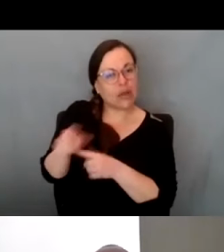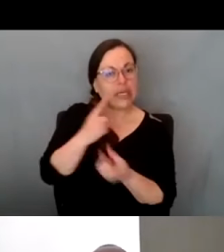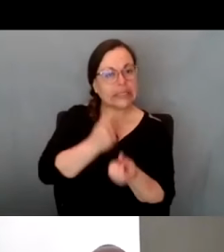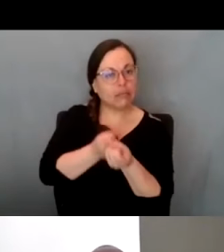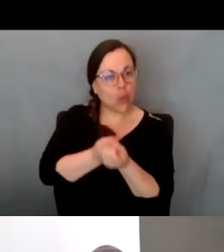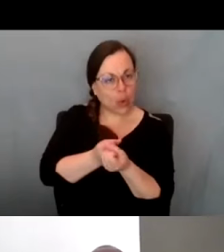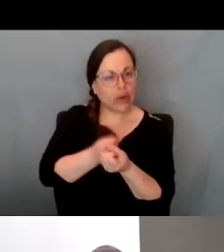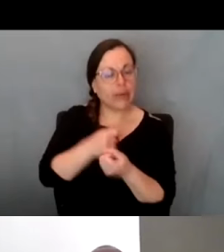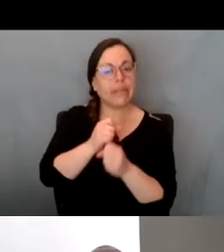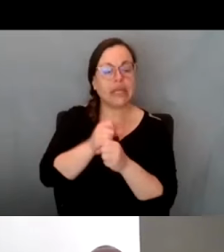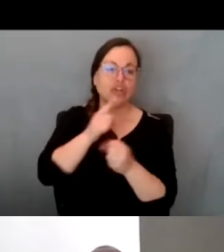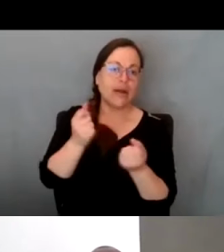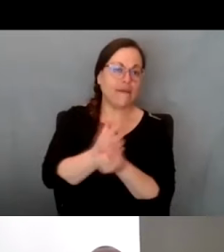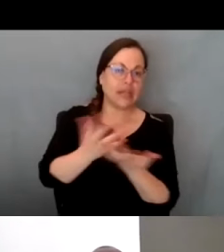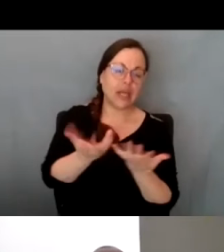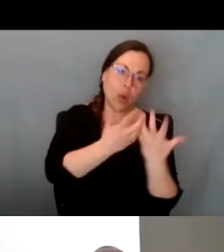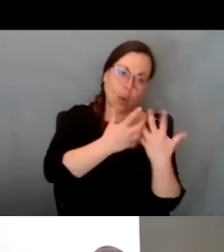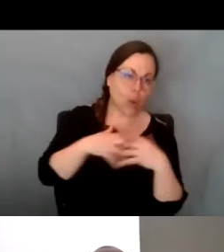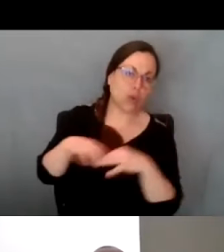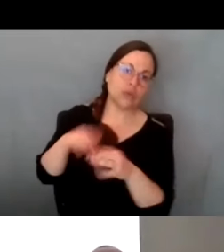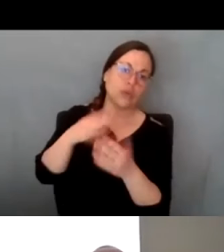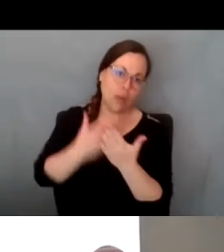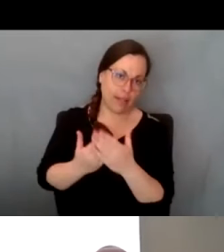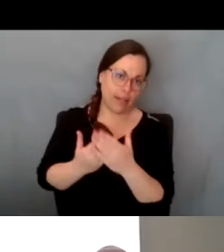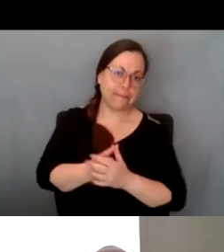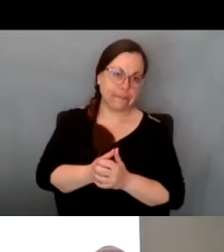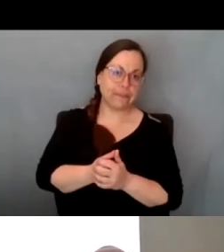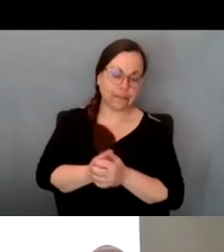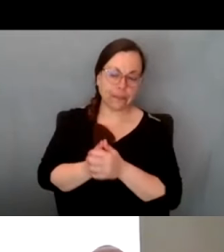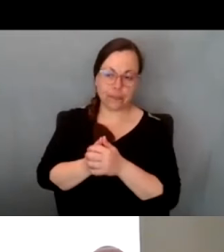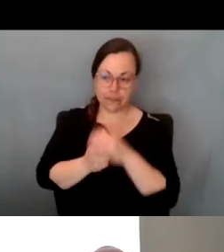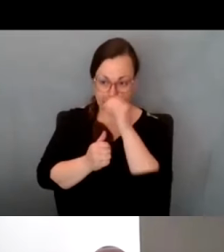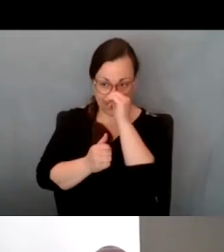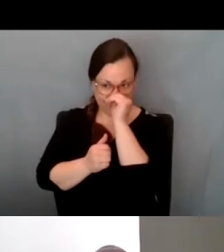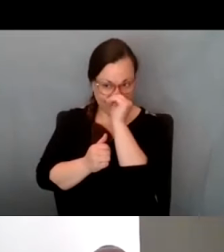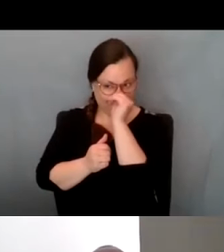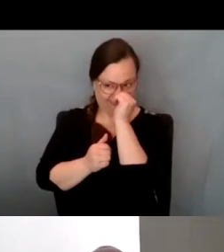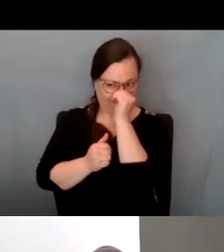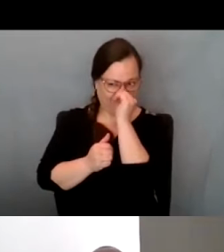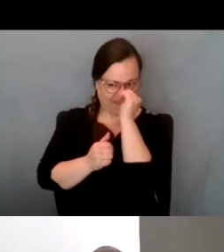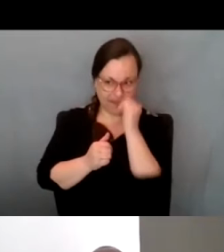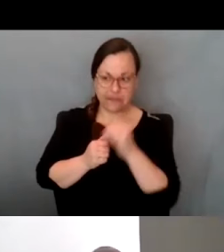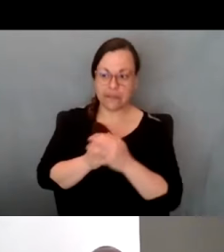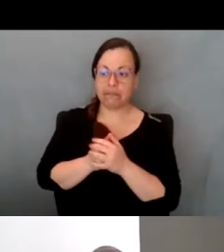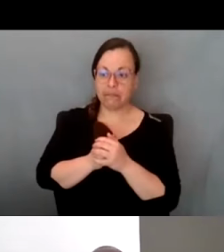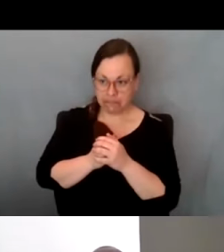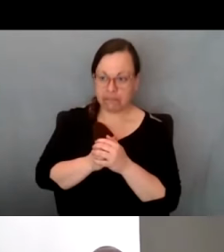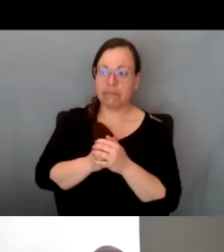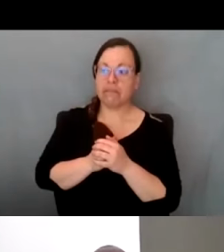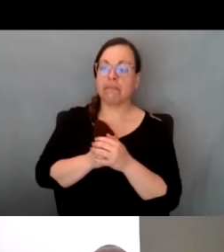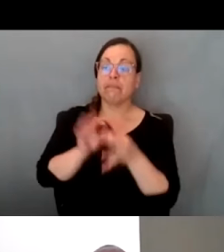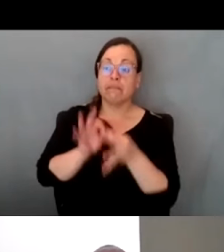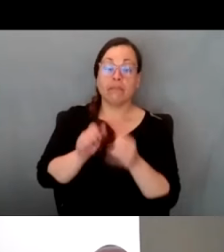that everything will go well. The issue related to vaccine indemnity and legislation has